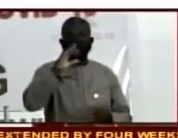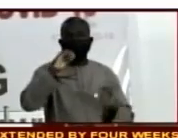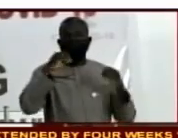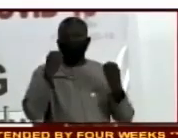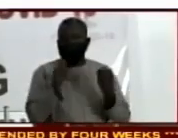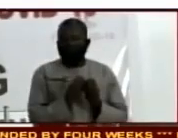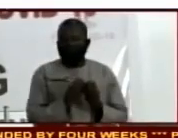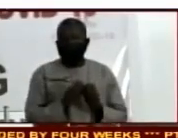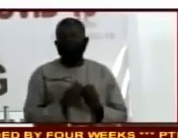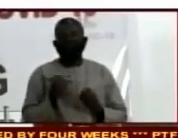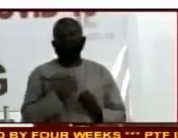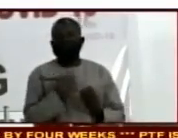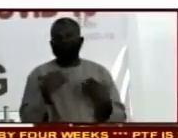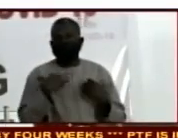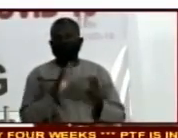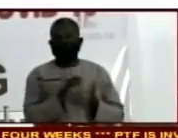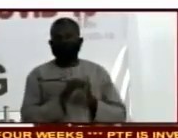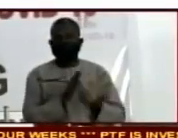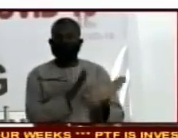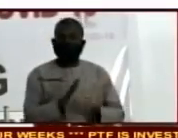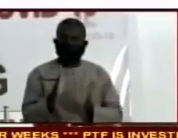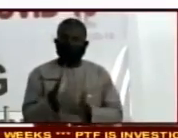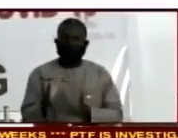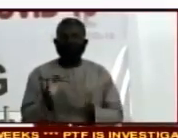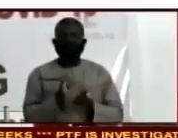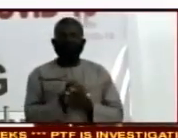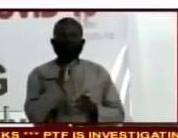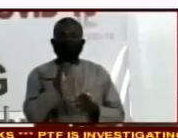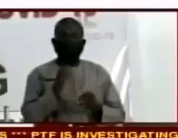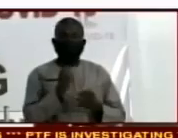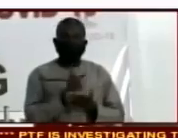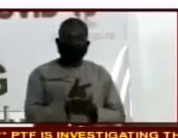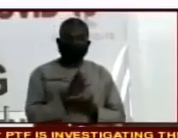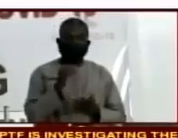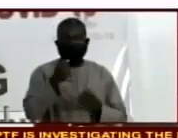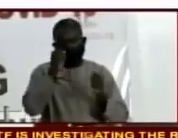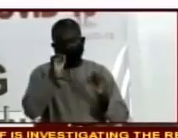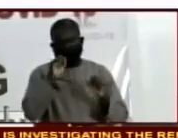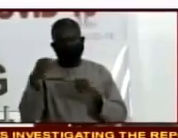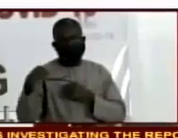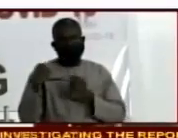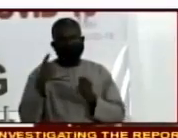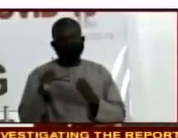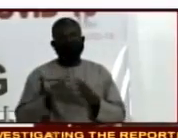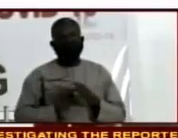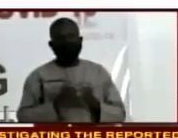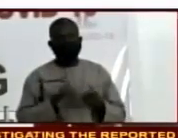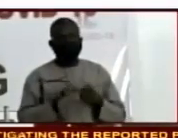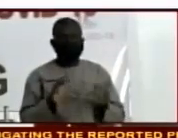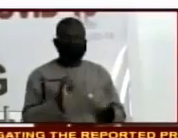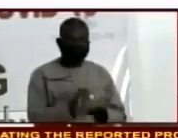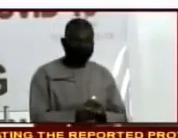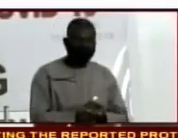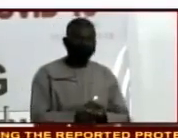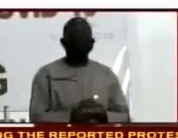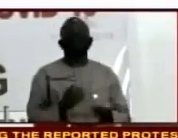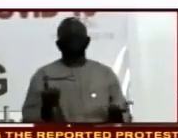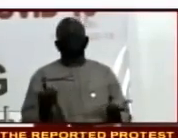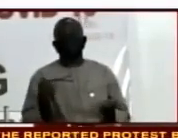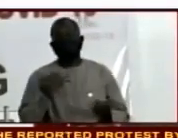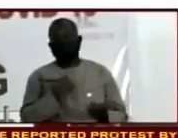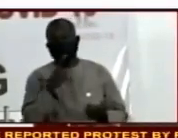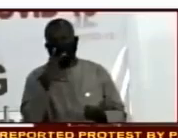roadmap that we are running that is approved by Mr. President. And since we started approving and implementing that roadmap, we've